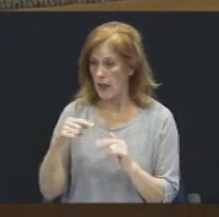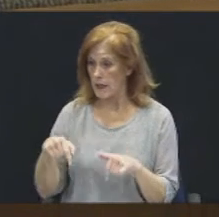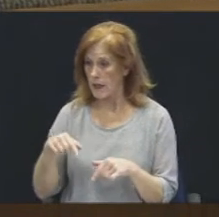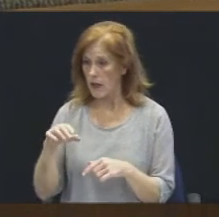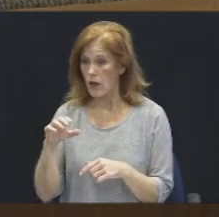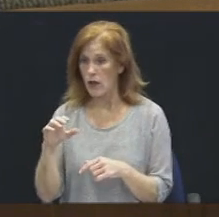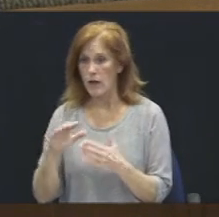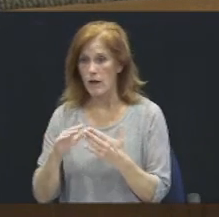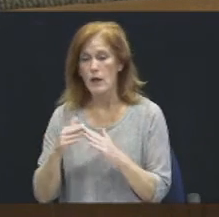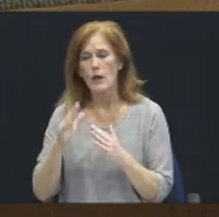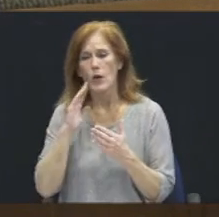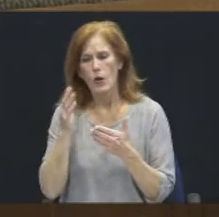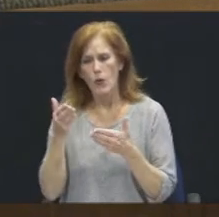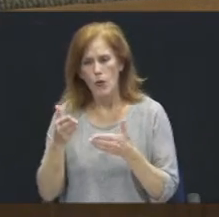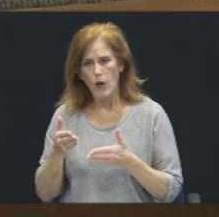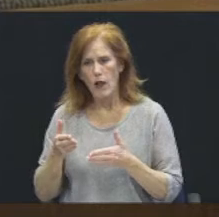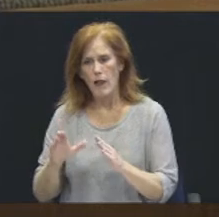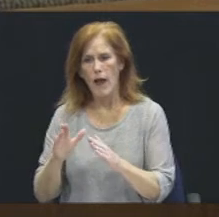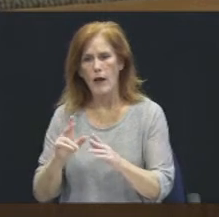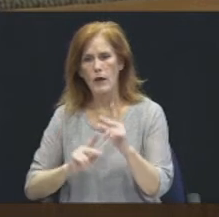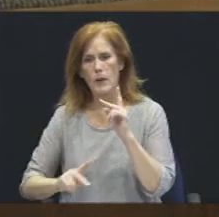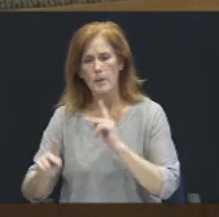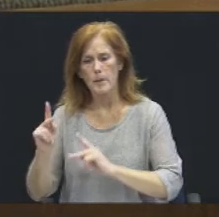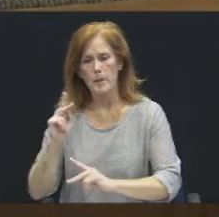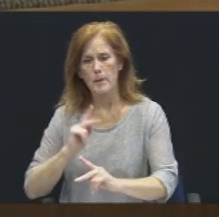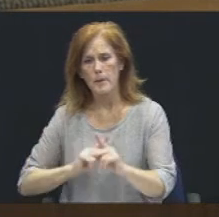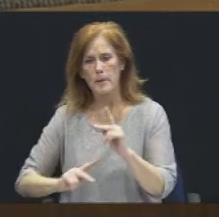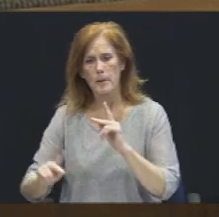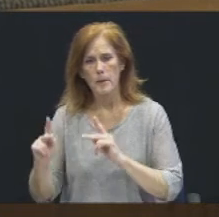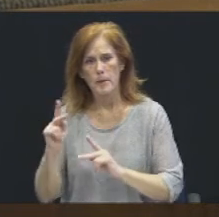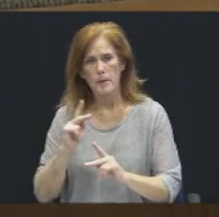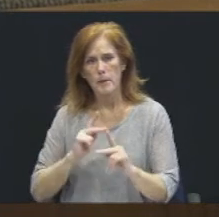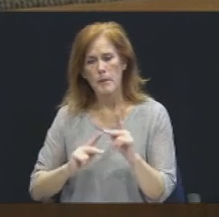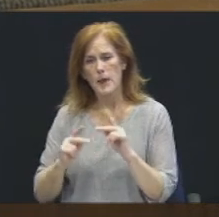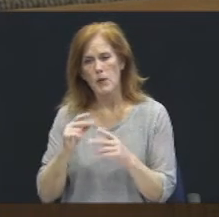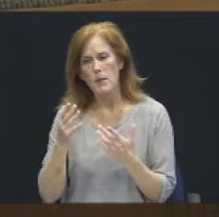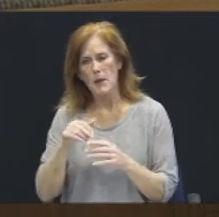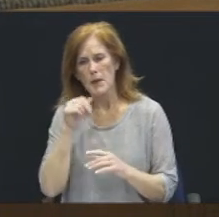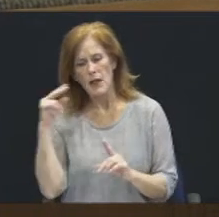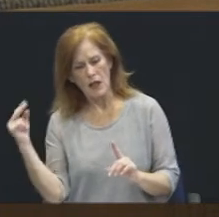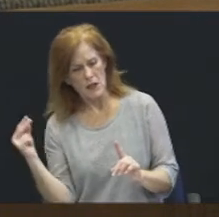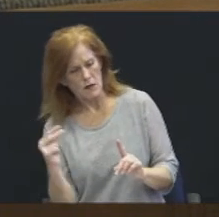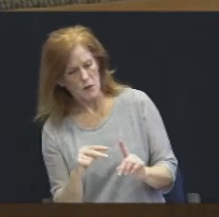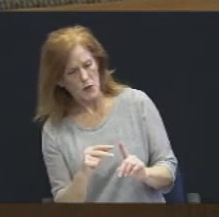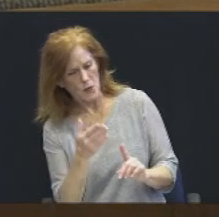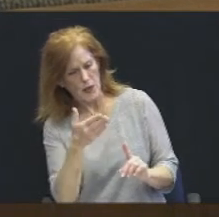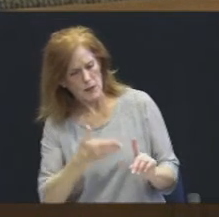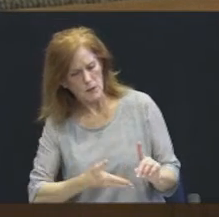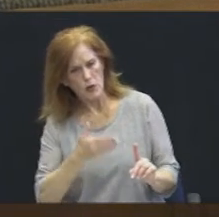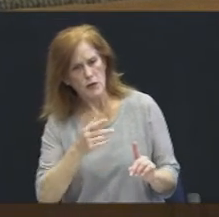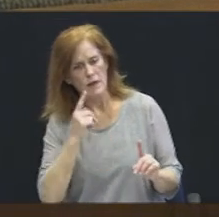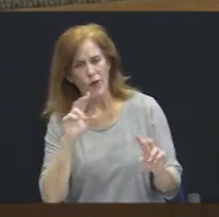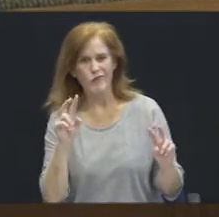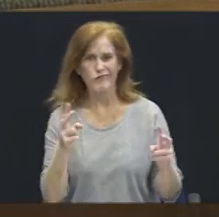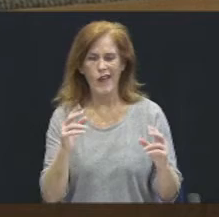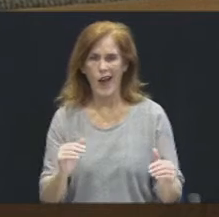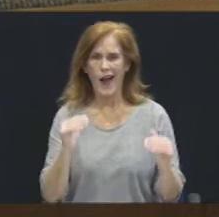that will allow for folks that were not typically seen as somebody who would be eligible for higher